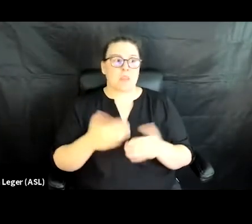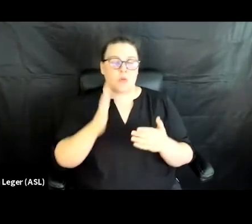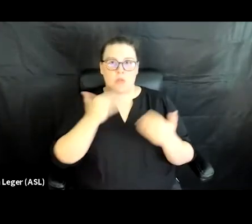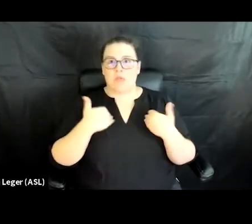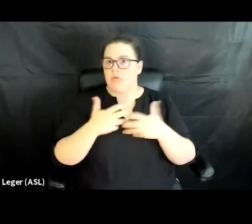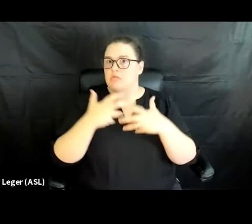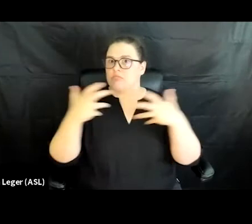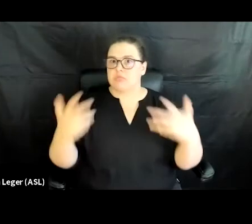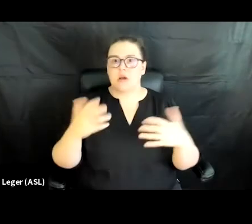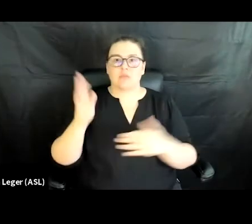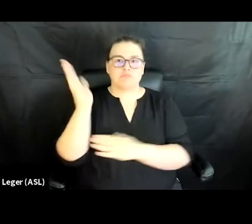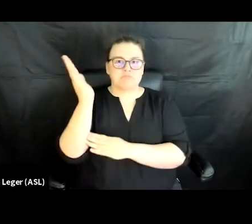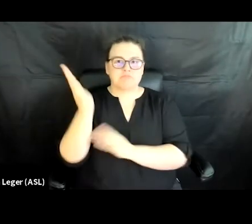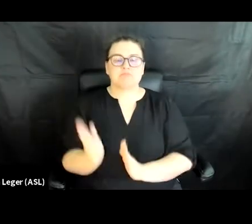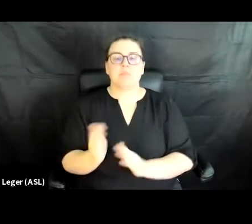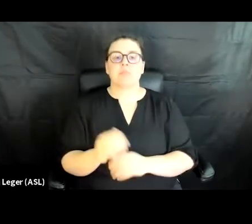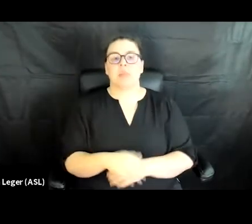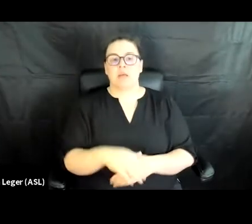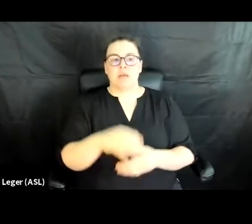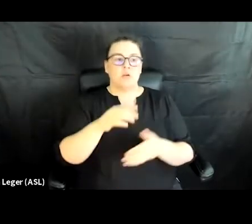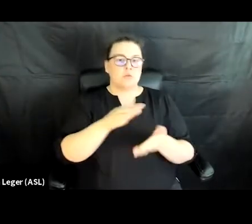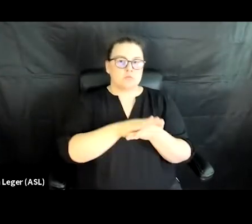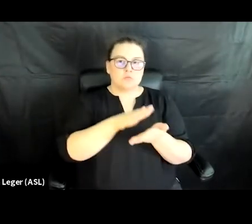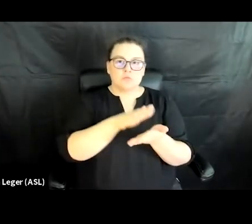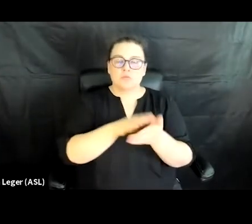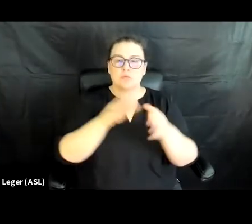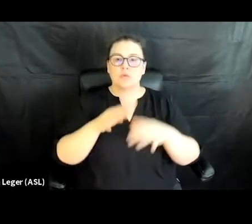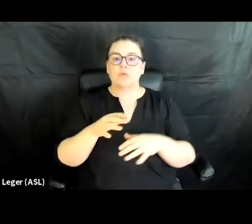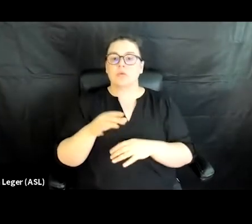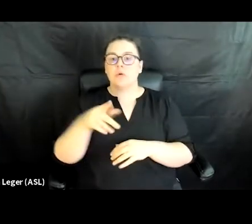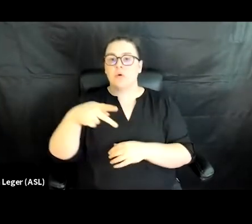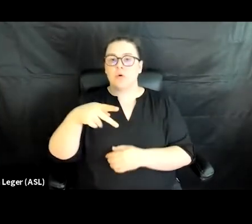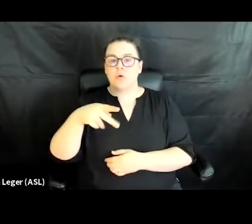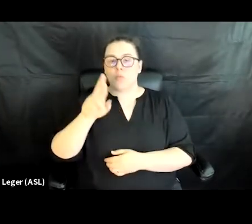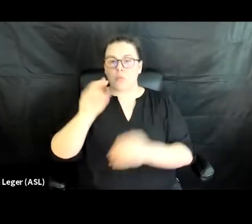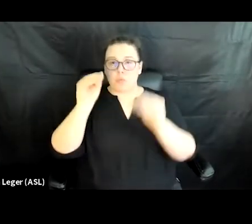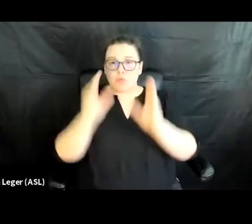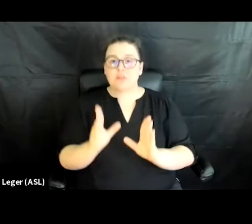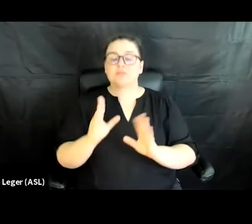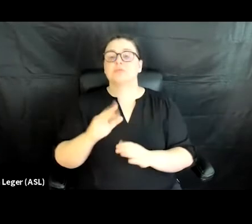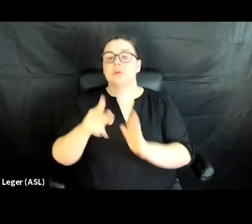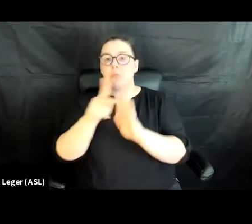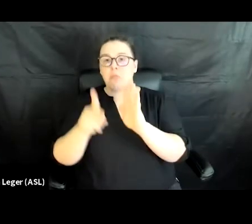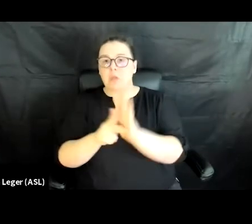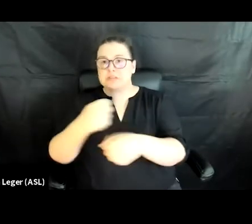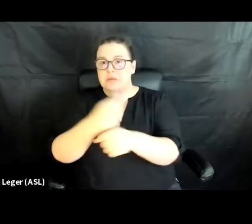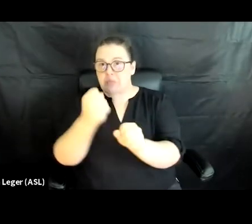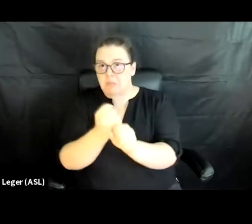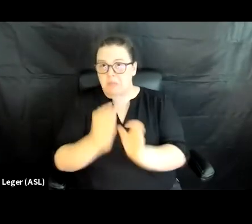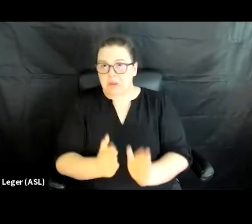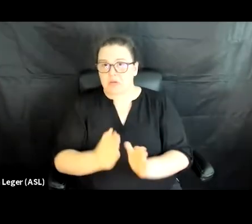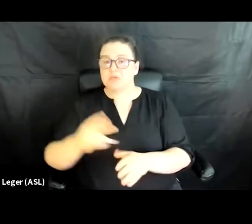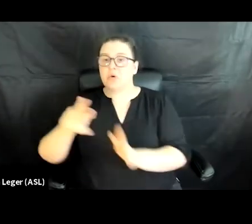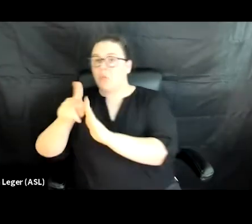speakers, including academics, practitioners, and my colleagues, policy makers, as well as policy analysts from all over the